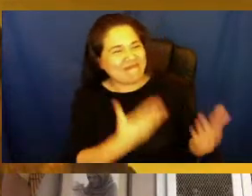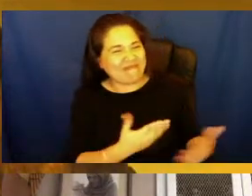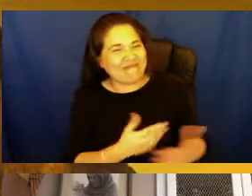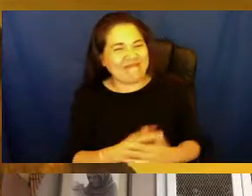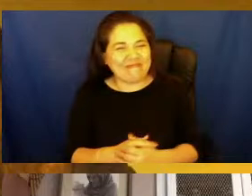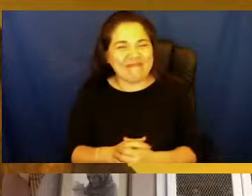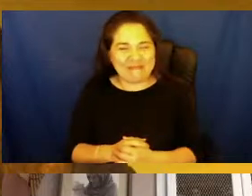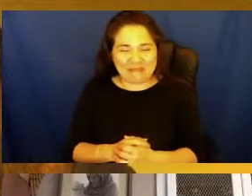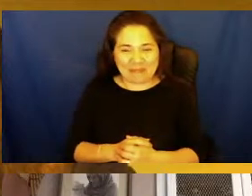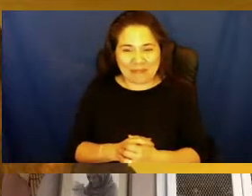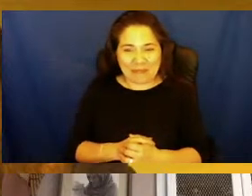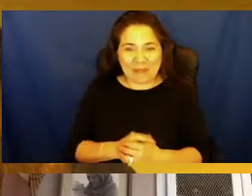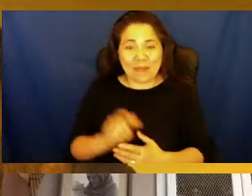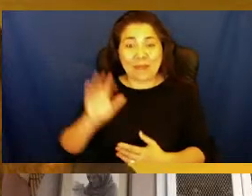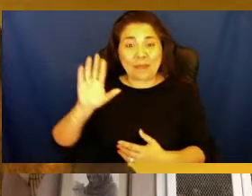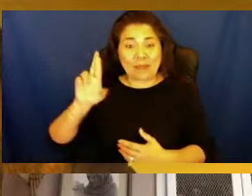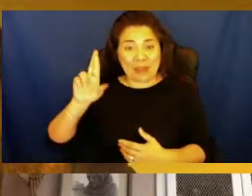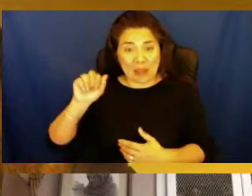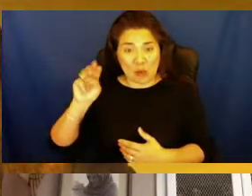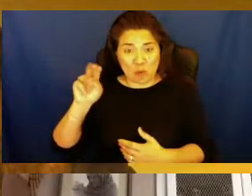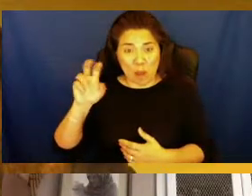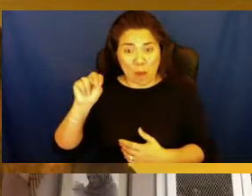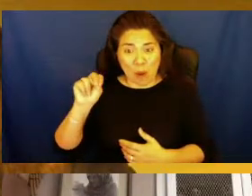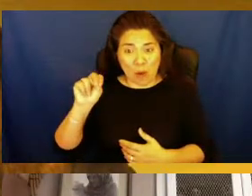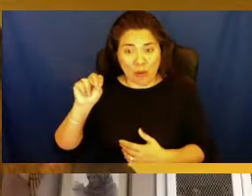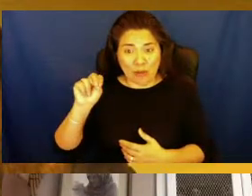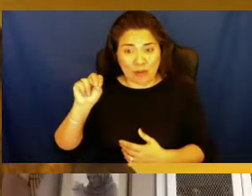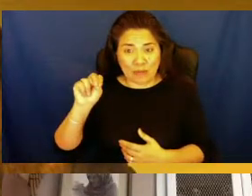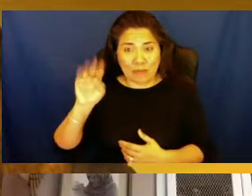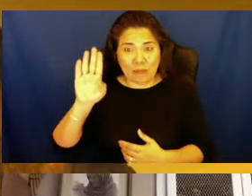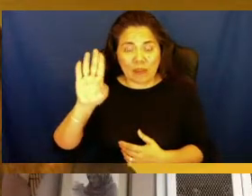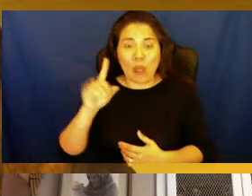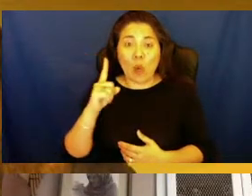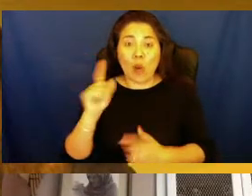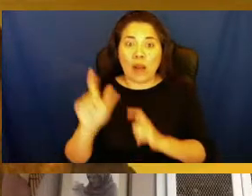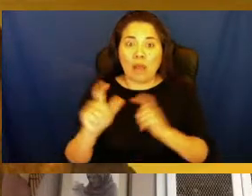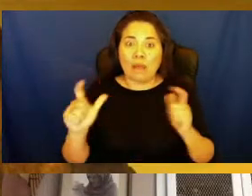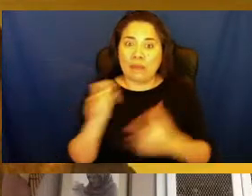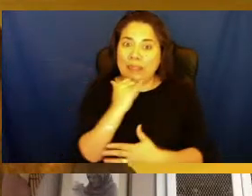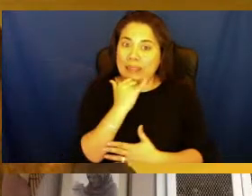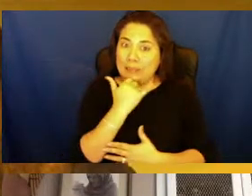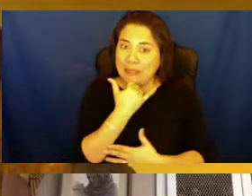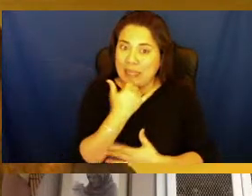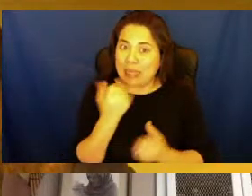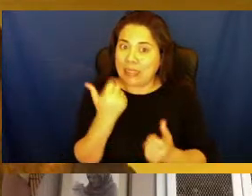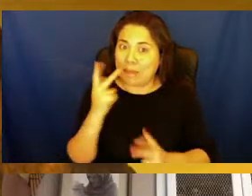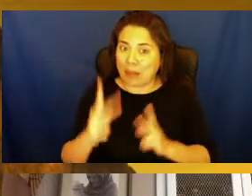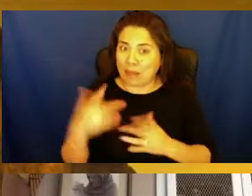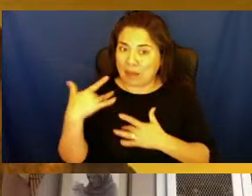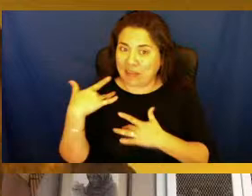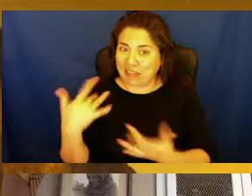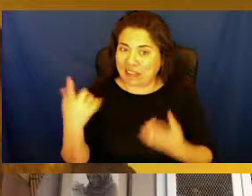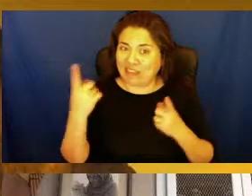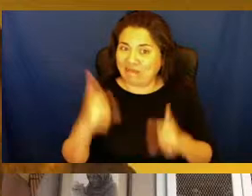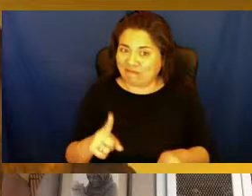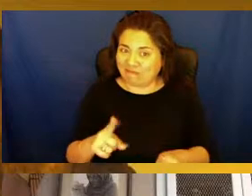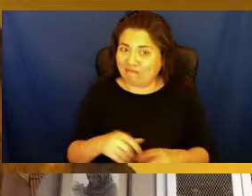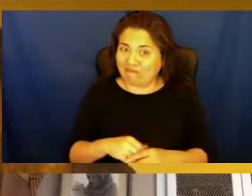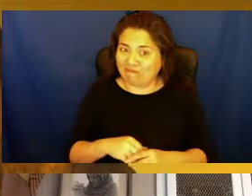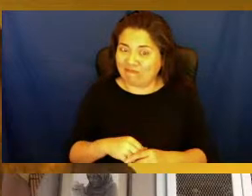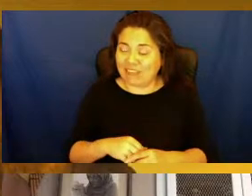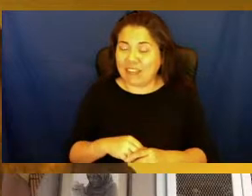Mm-hmm. Yeah, I also, one of the biggest mistakes that a lot of people make is